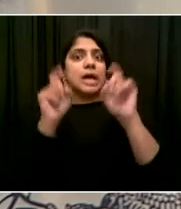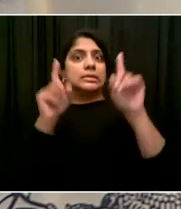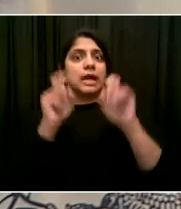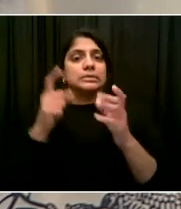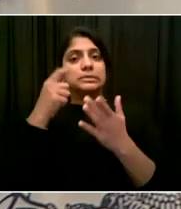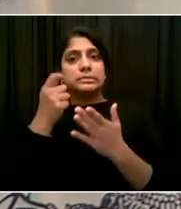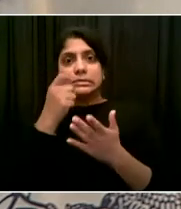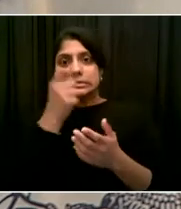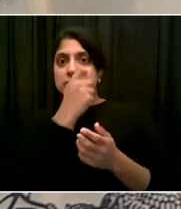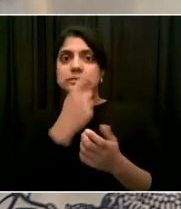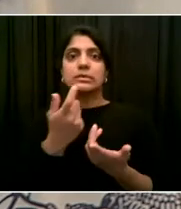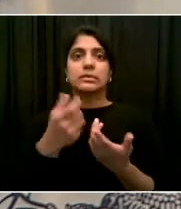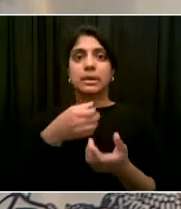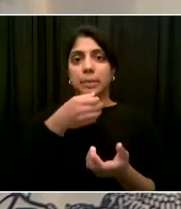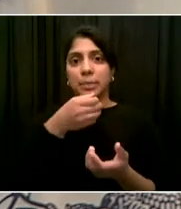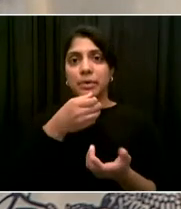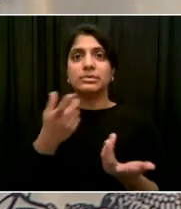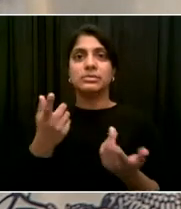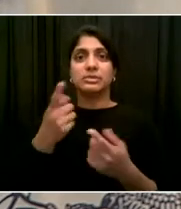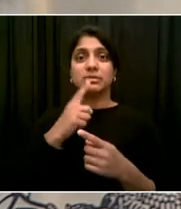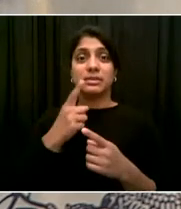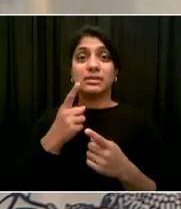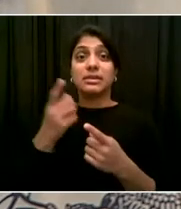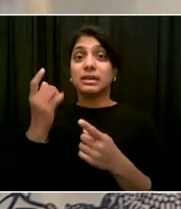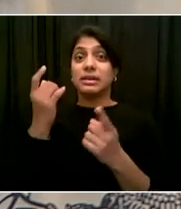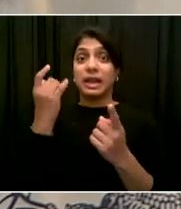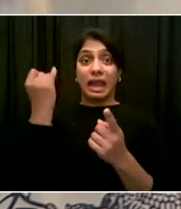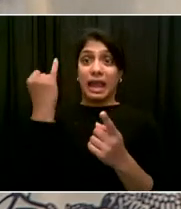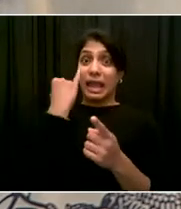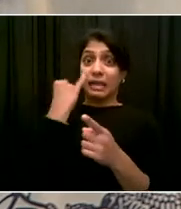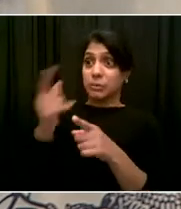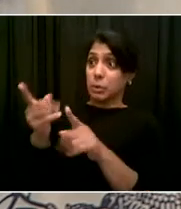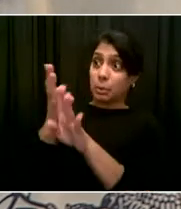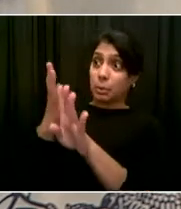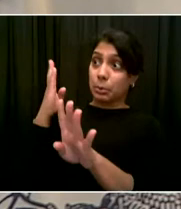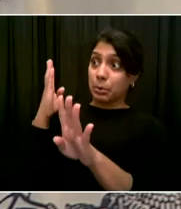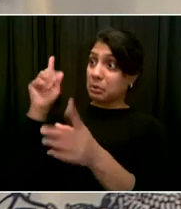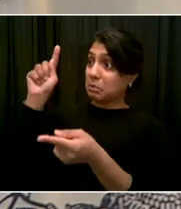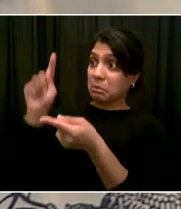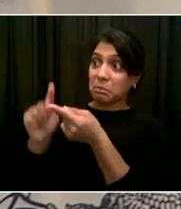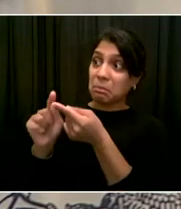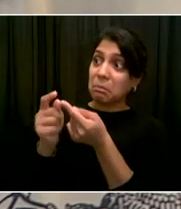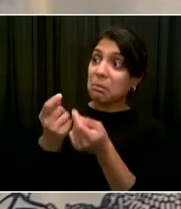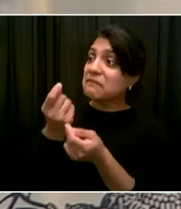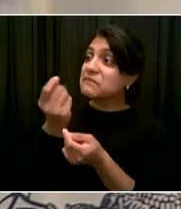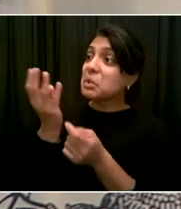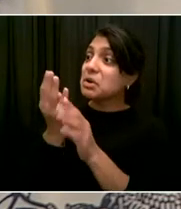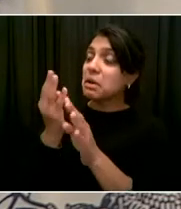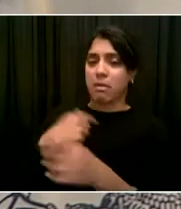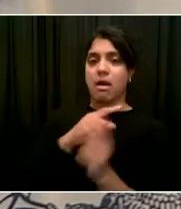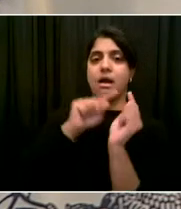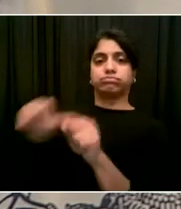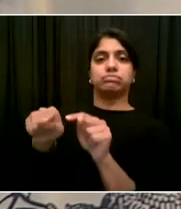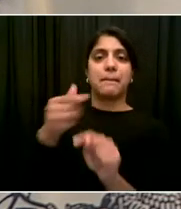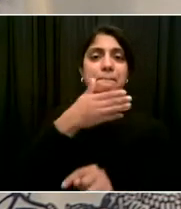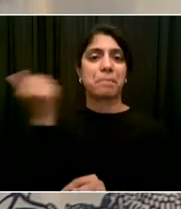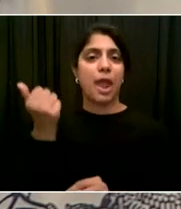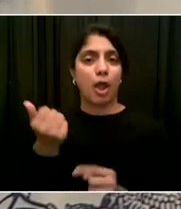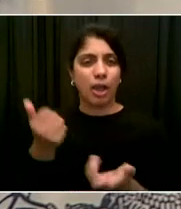doing this, because more is more in this case. Our next question goes to Emma Graves Fitzsimmons from the New York Times.